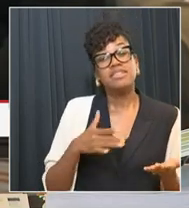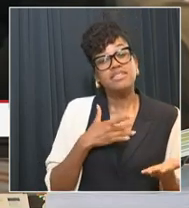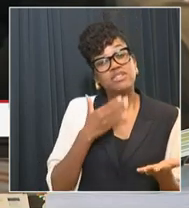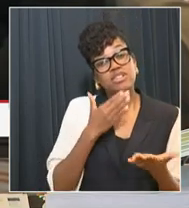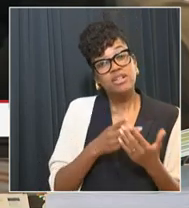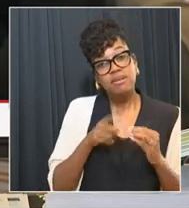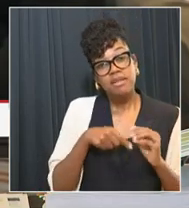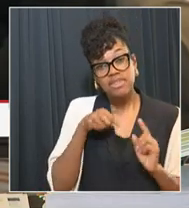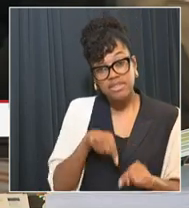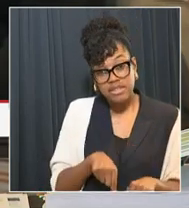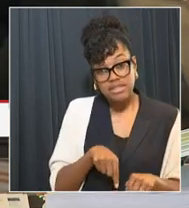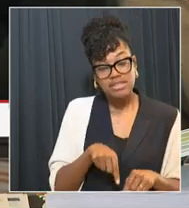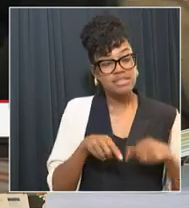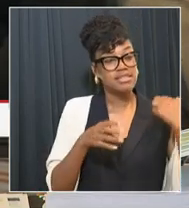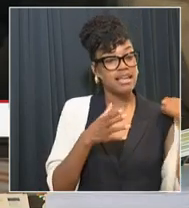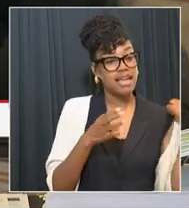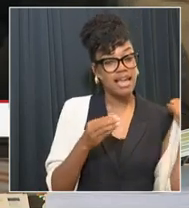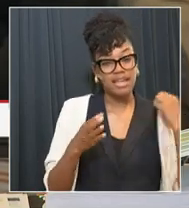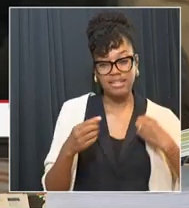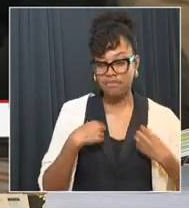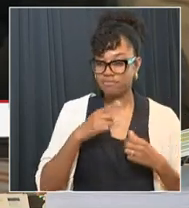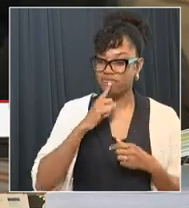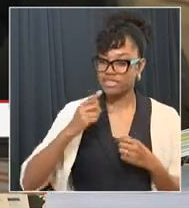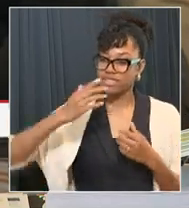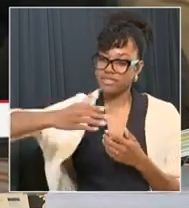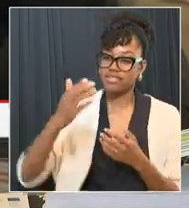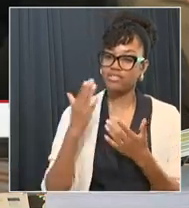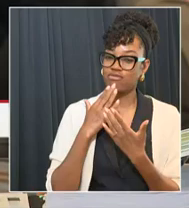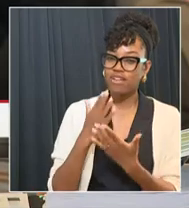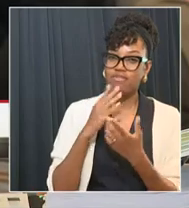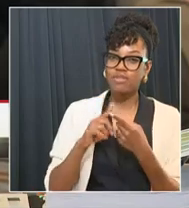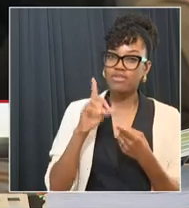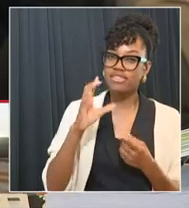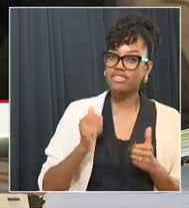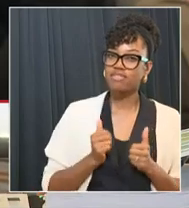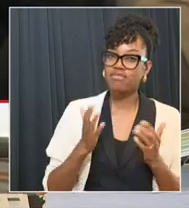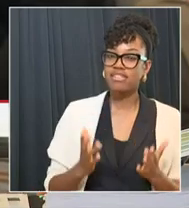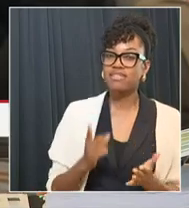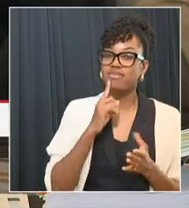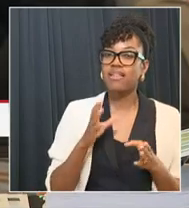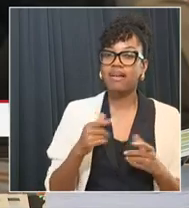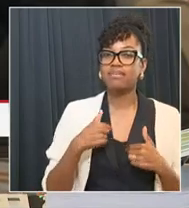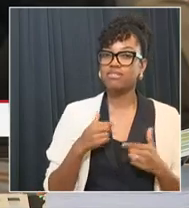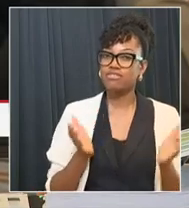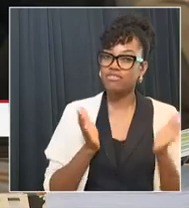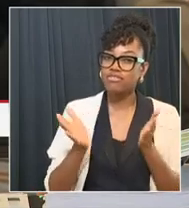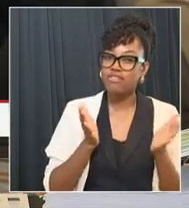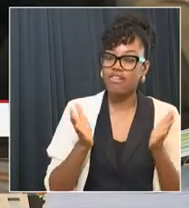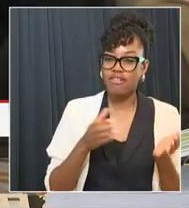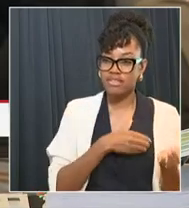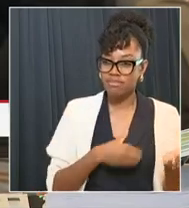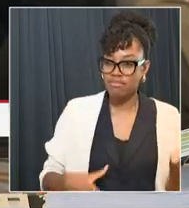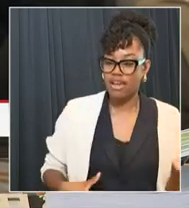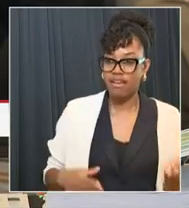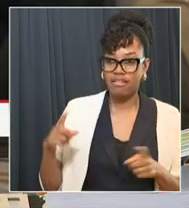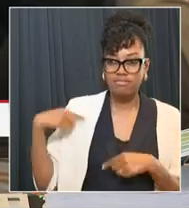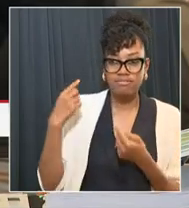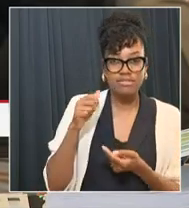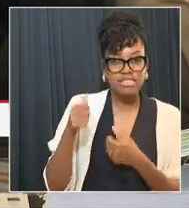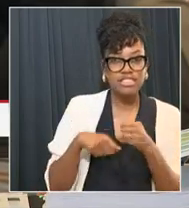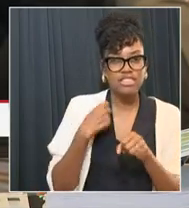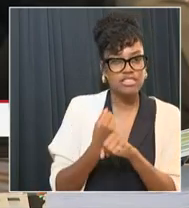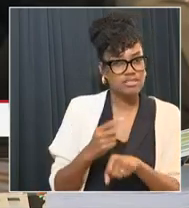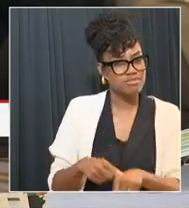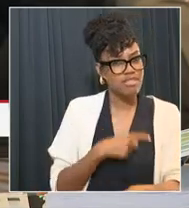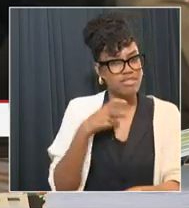about this, and I'm grateful to DC residents for allowing me to serve this long, because I